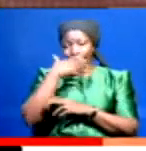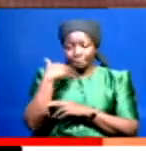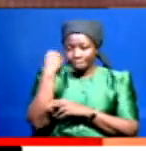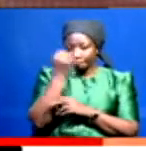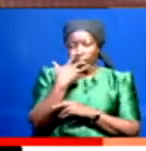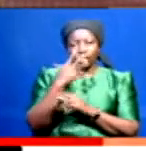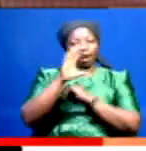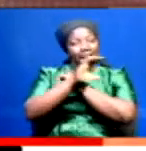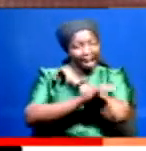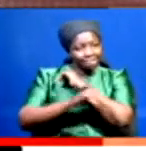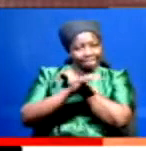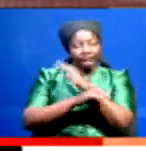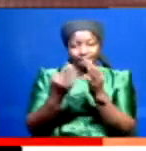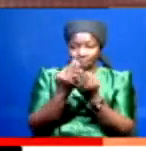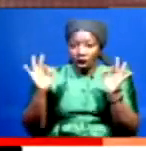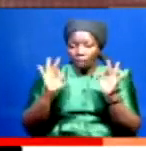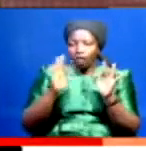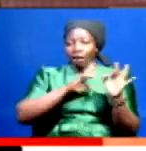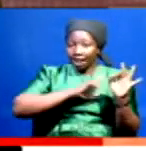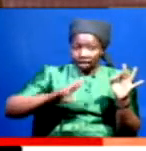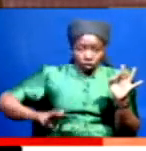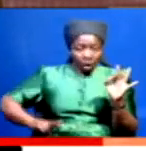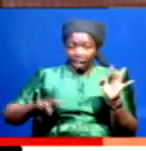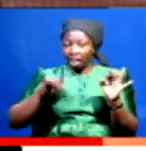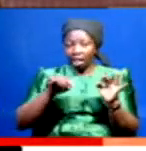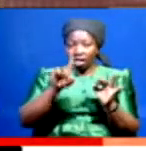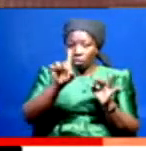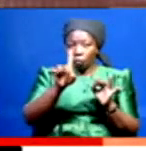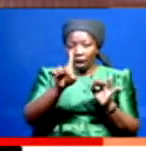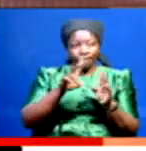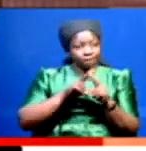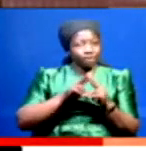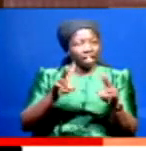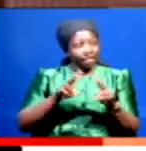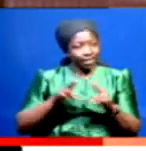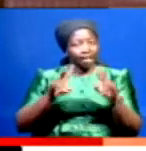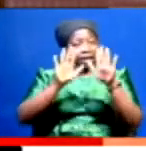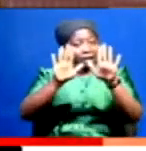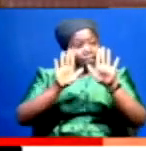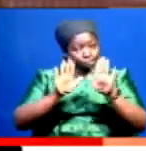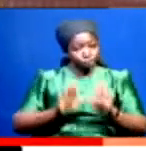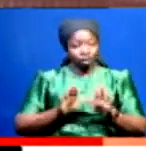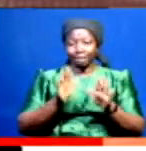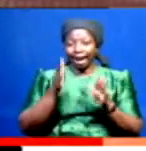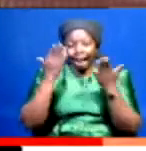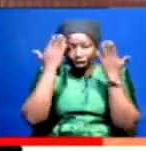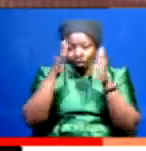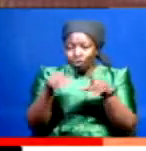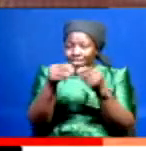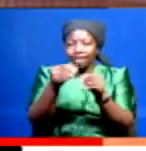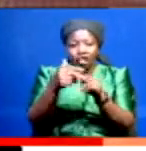And freedom of religion is one very, very important, I don't know what to call it, it's a